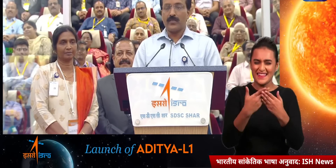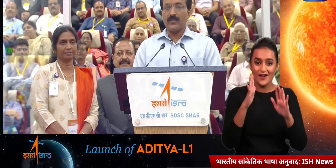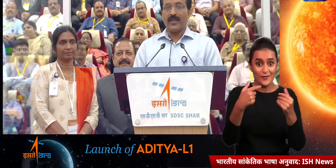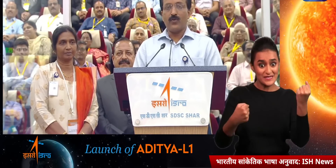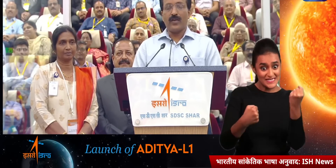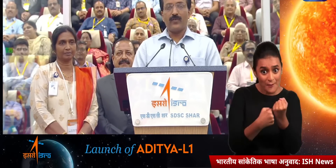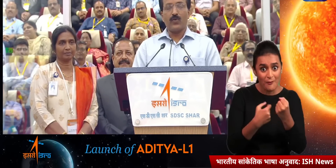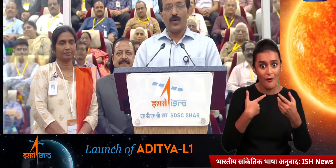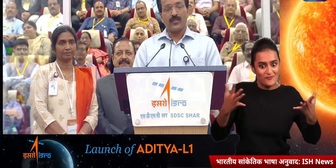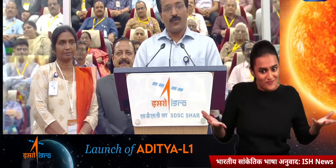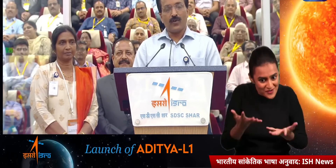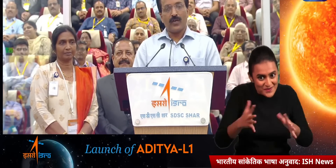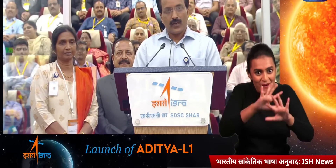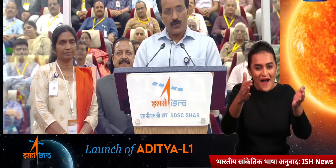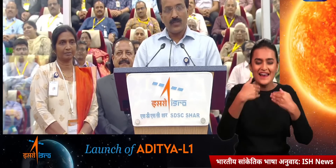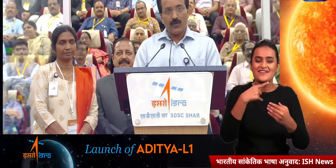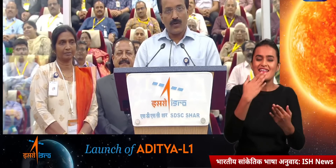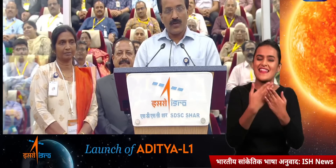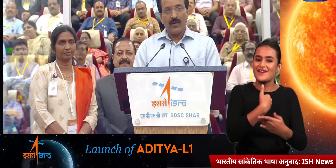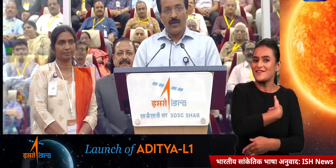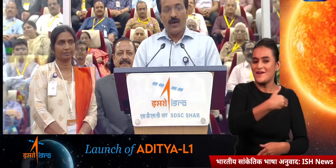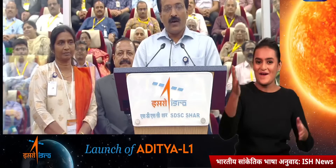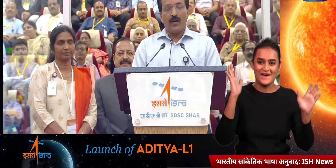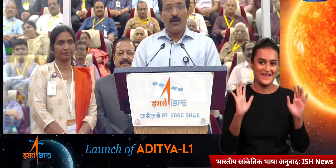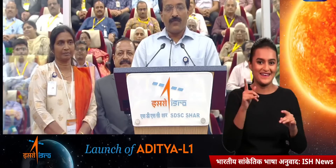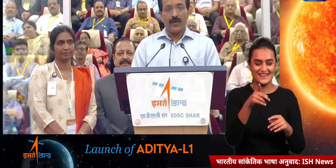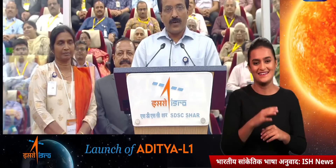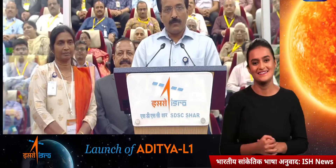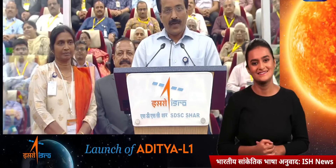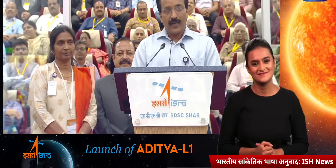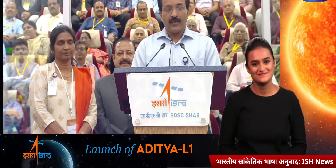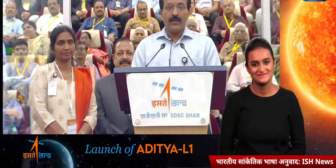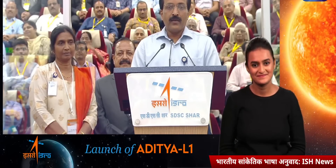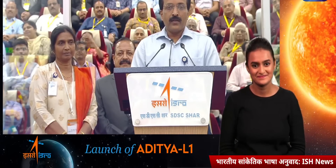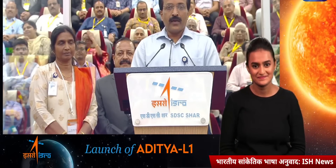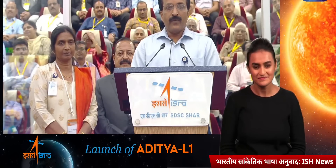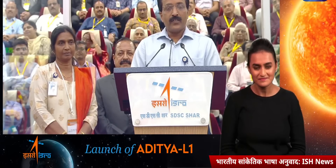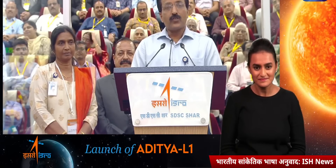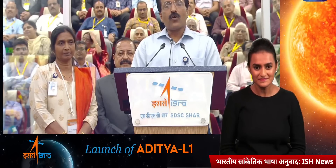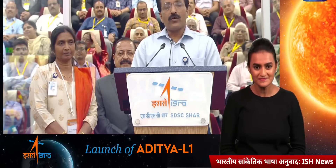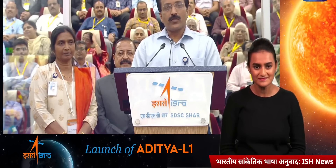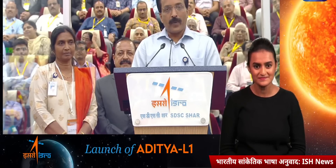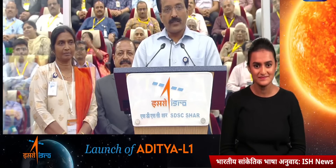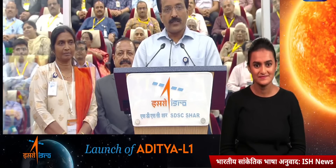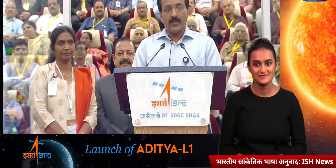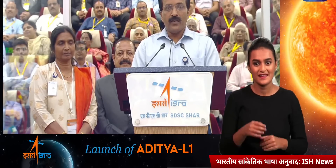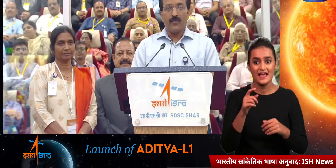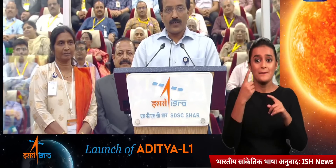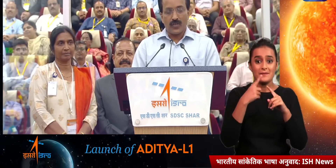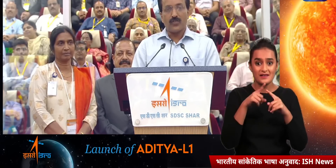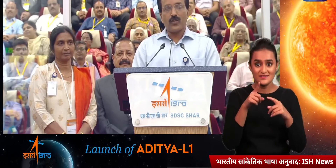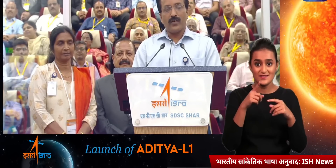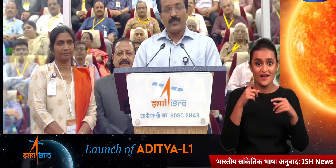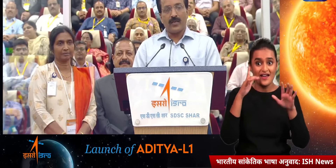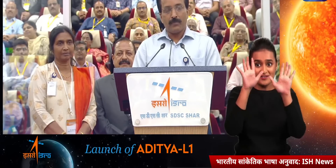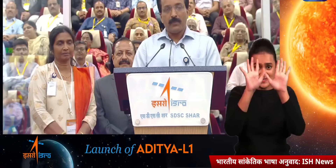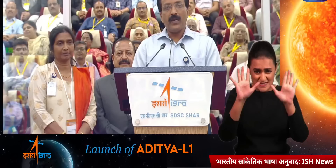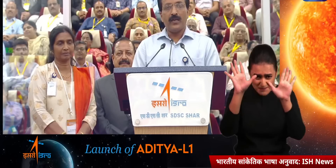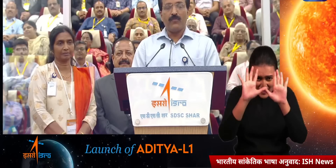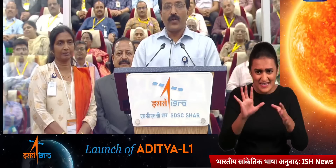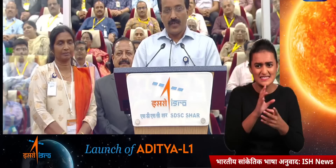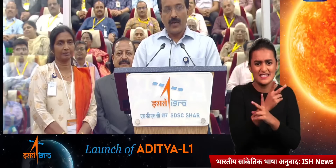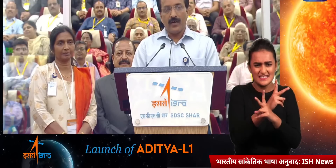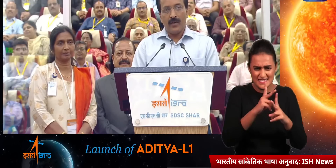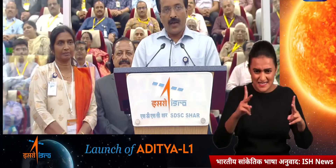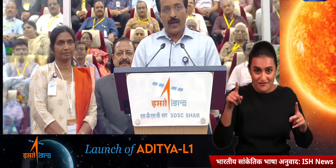and blessings that you are giving to us for continuing the work of building the very strong space infrastructure and